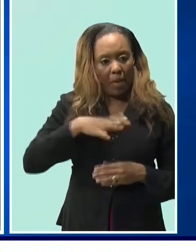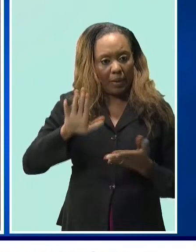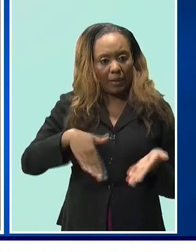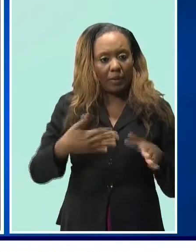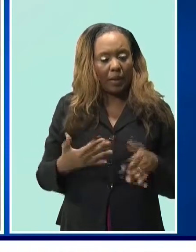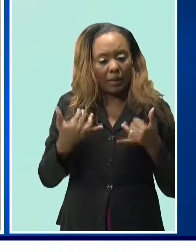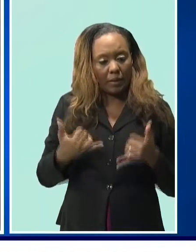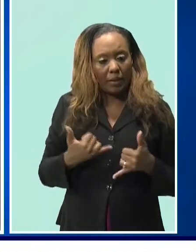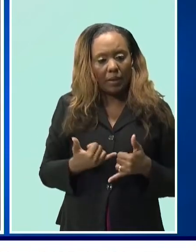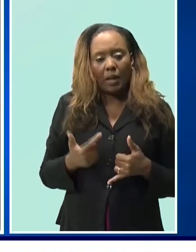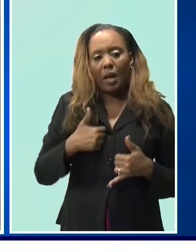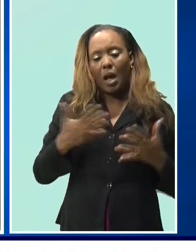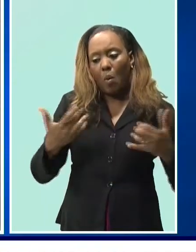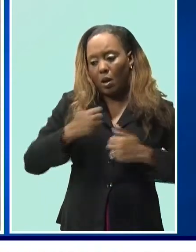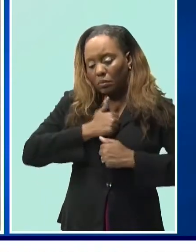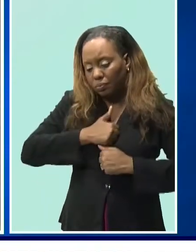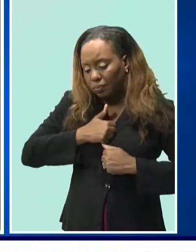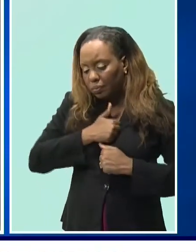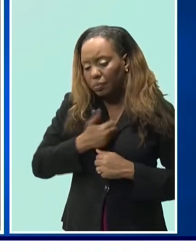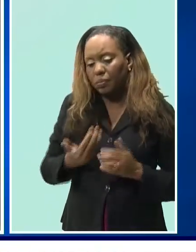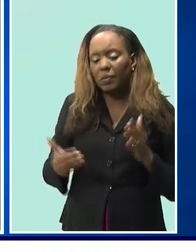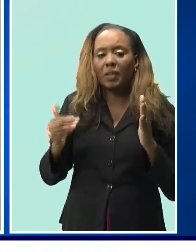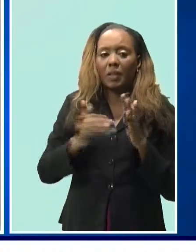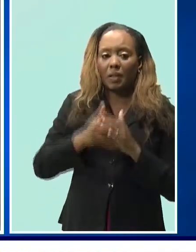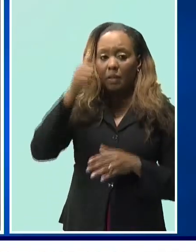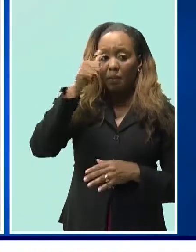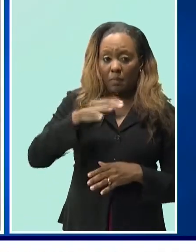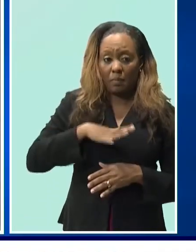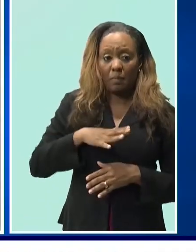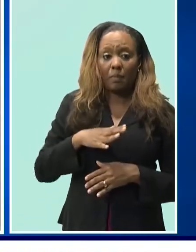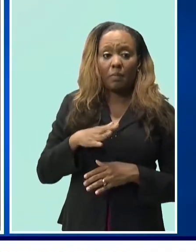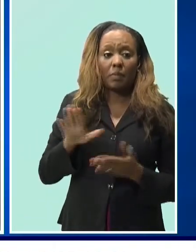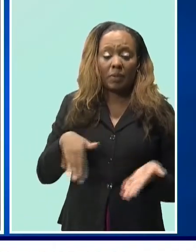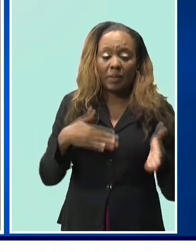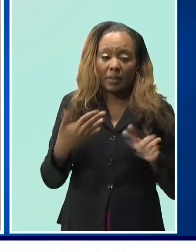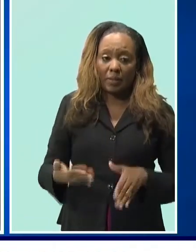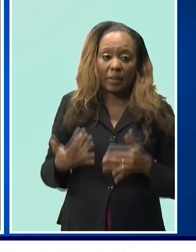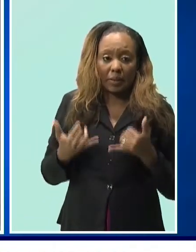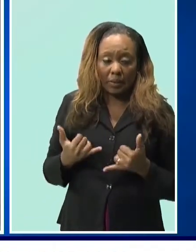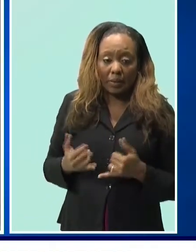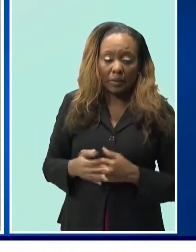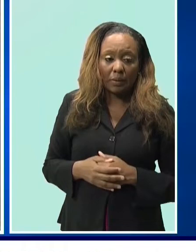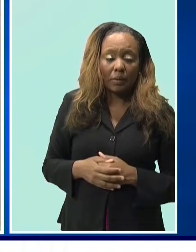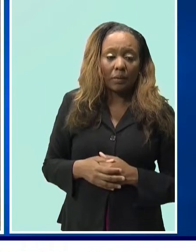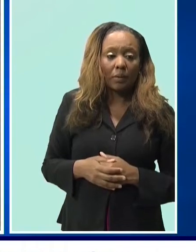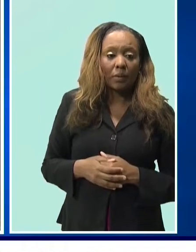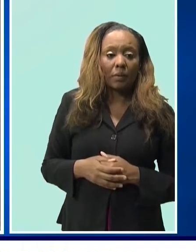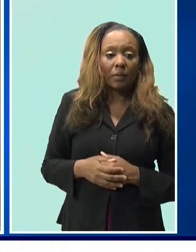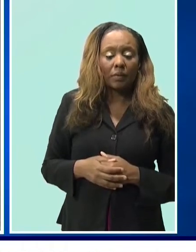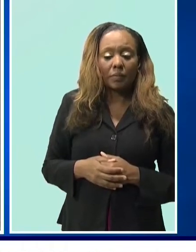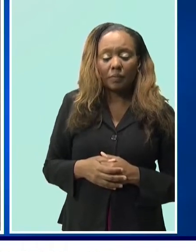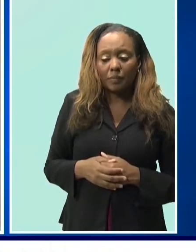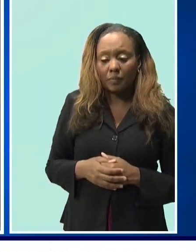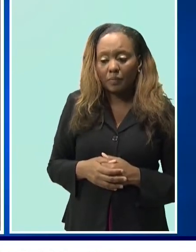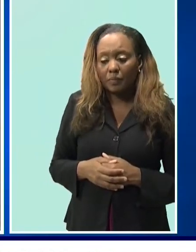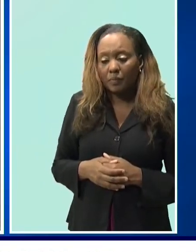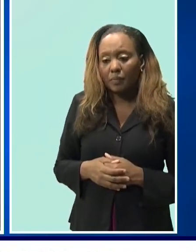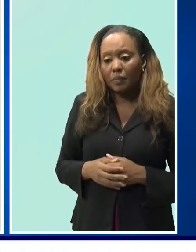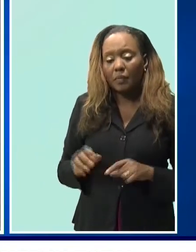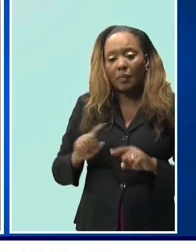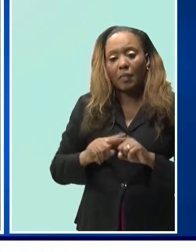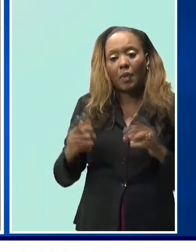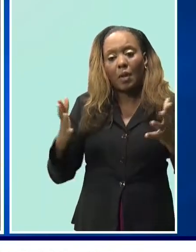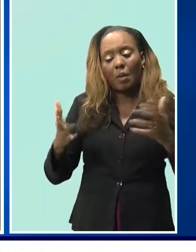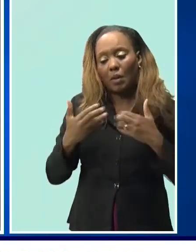the family and the relatives of the 52-year-old gentleman who would have passed away earlier today. But I also want to extend my appreciation to